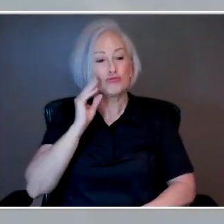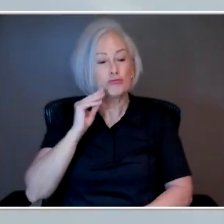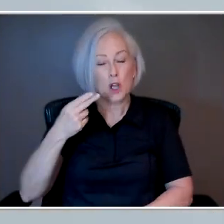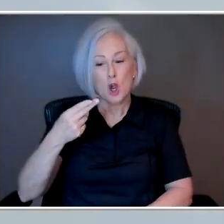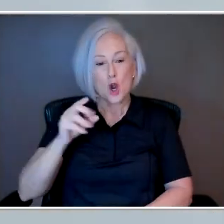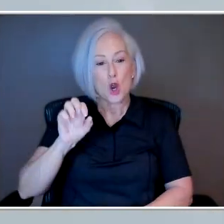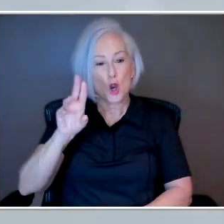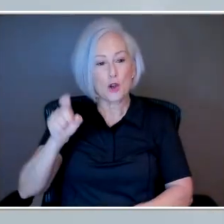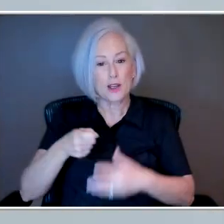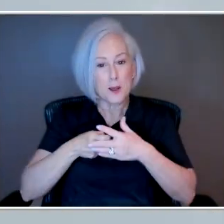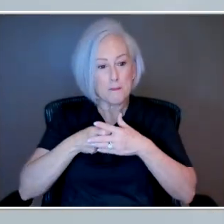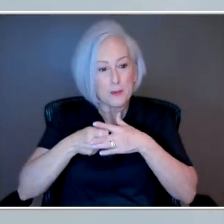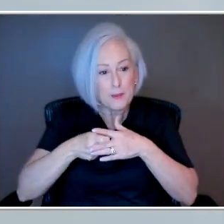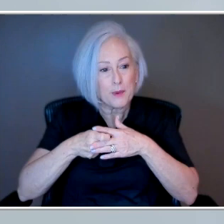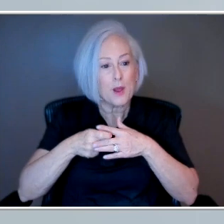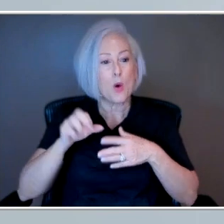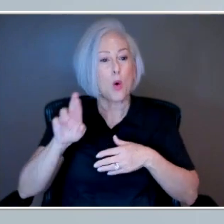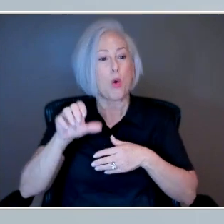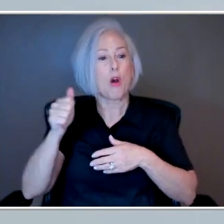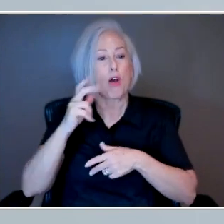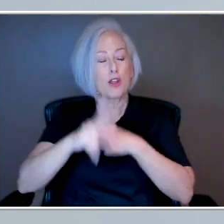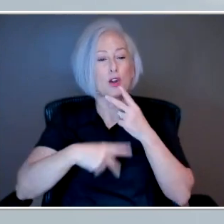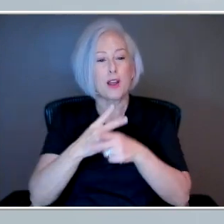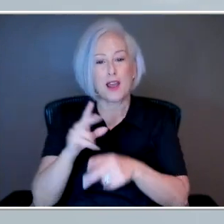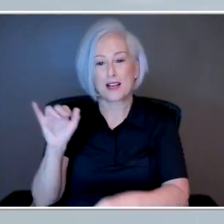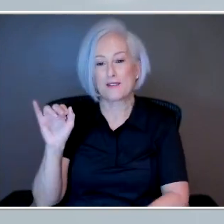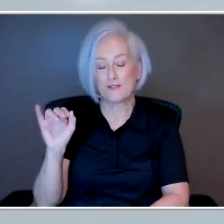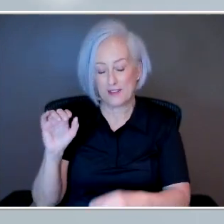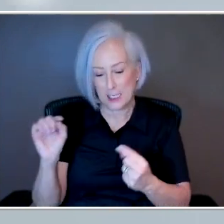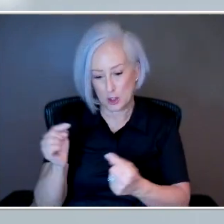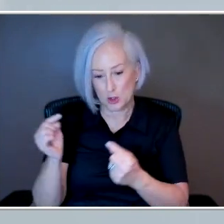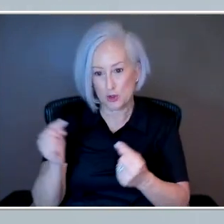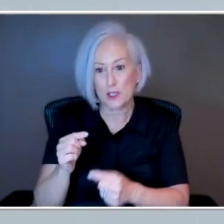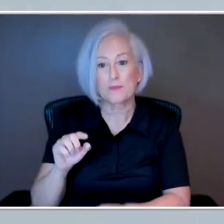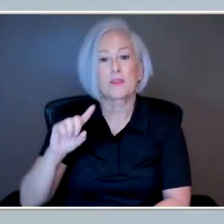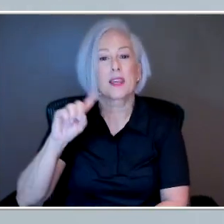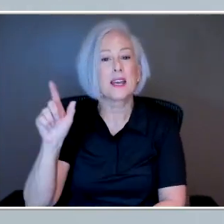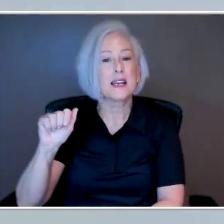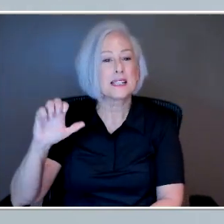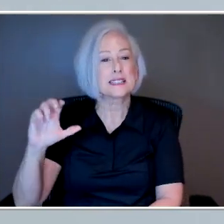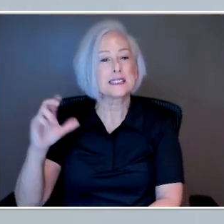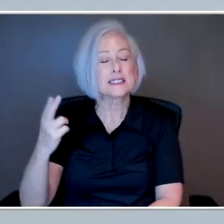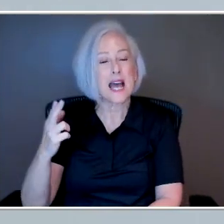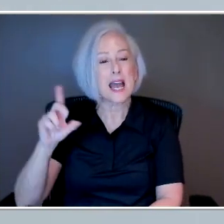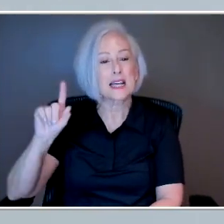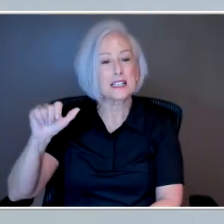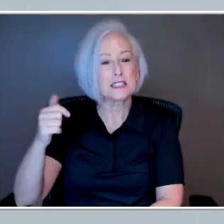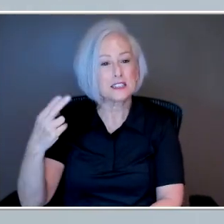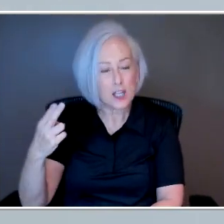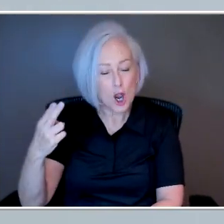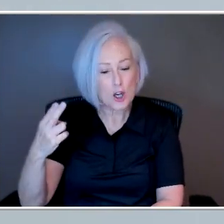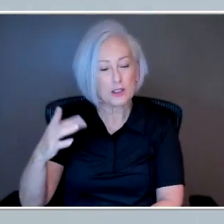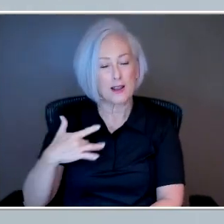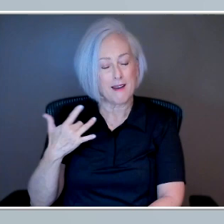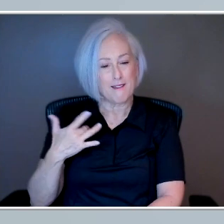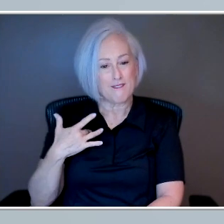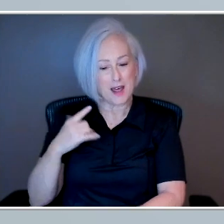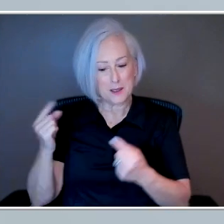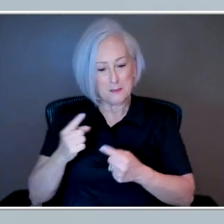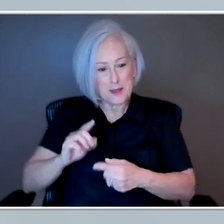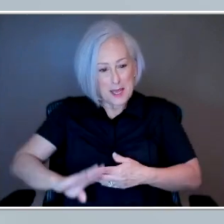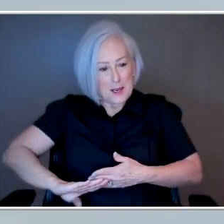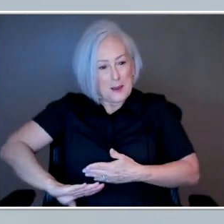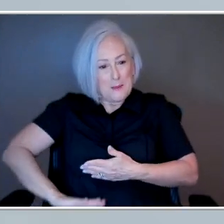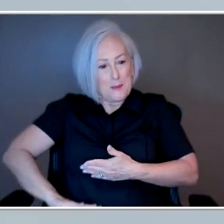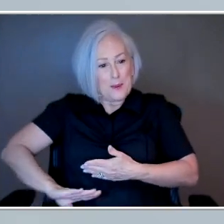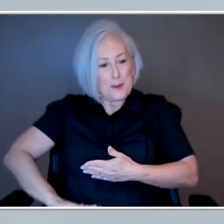of 2022, Zach Darsh started feeling pain at the top of his groin, just below his abs. Every little movement